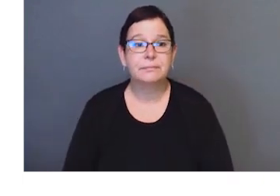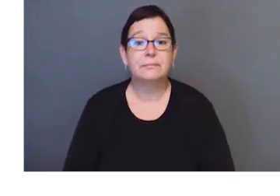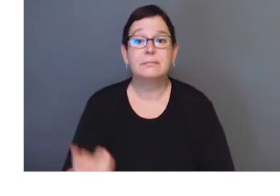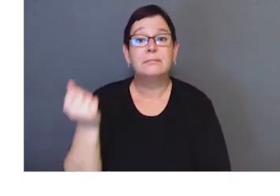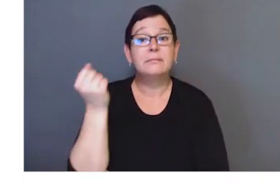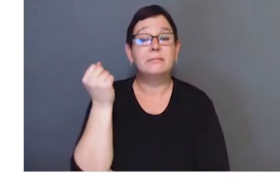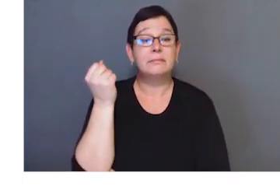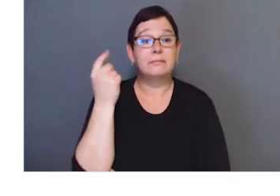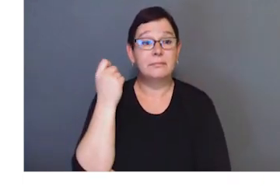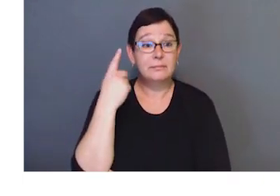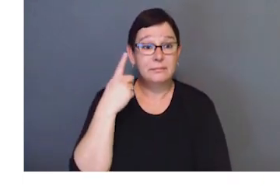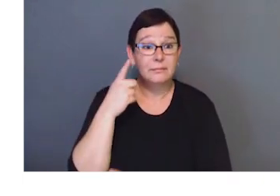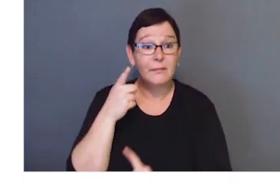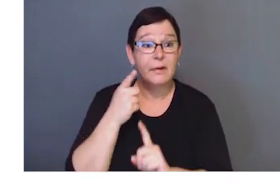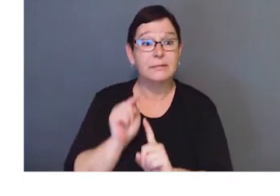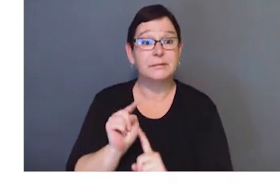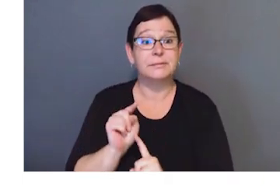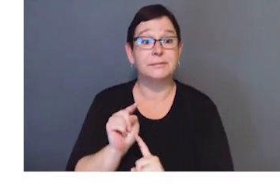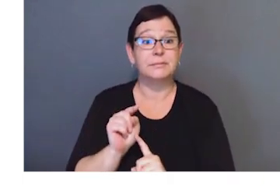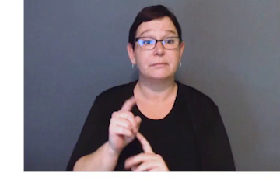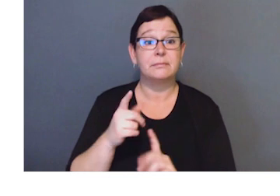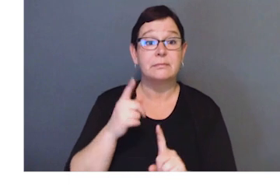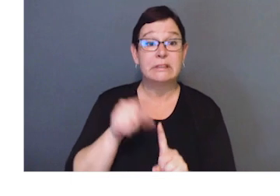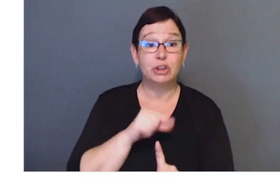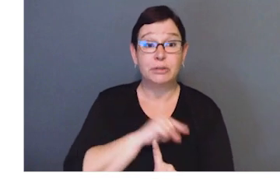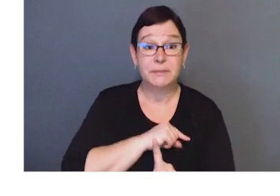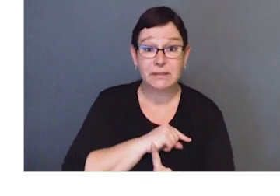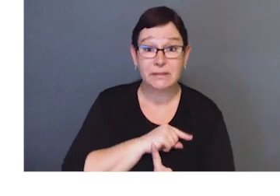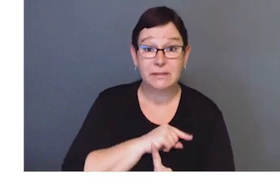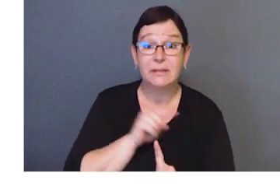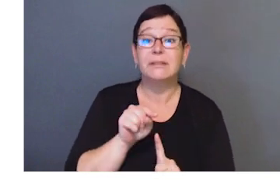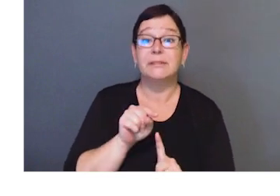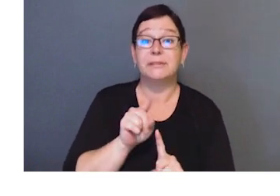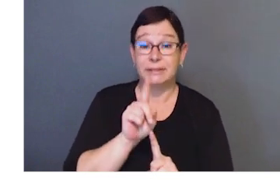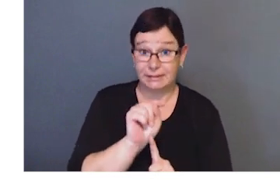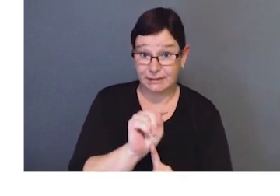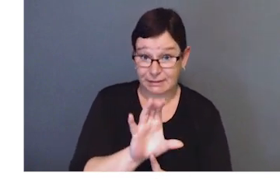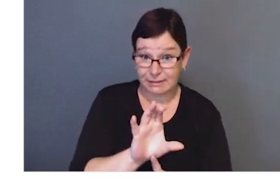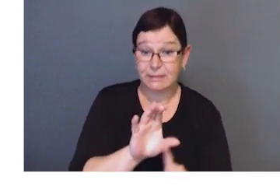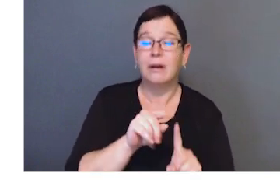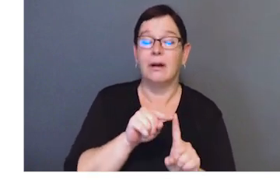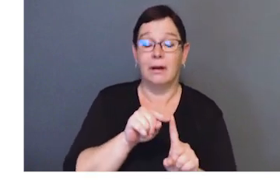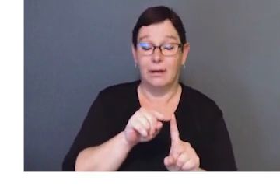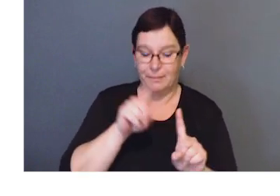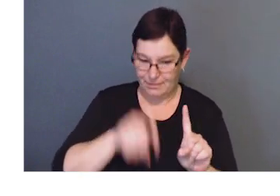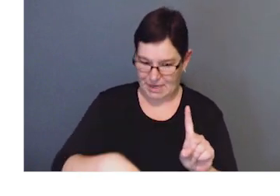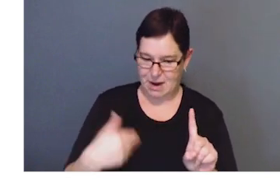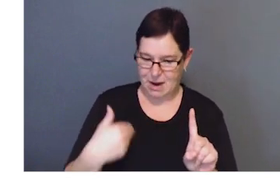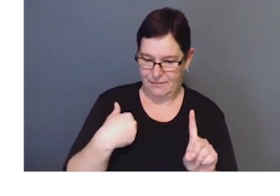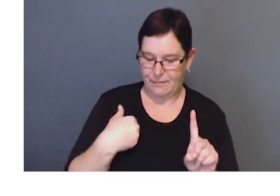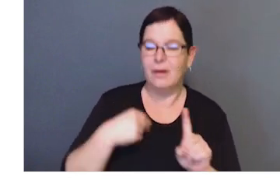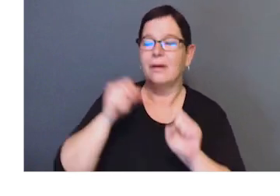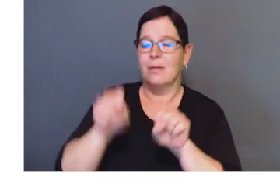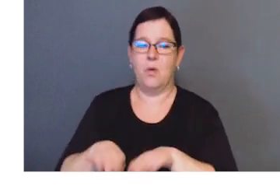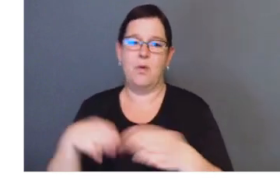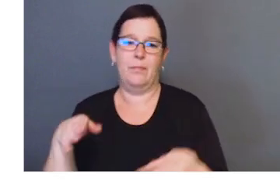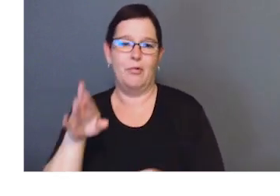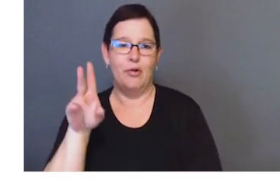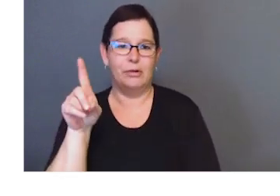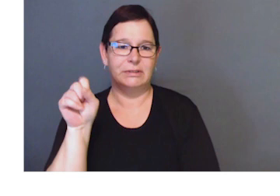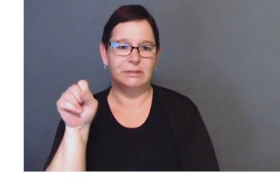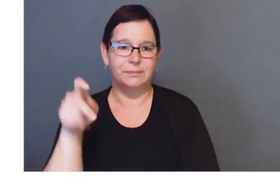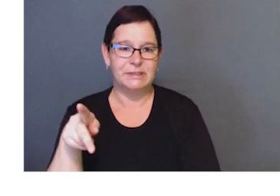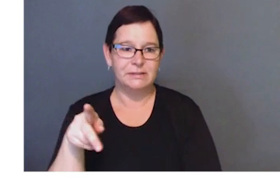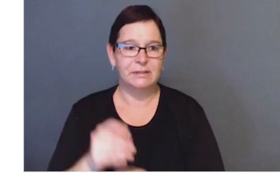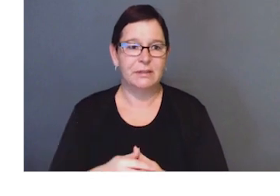RDSP and make contributions, you will not have to close your RDSP if your DTC